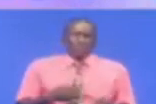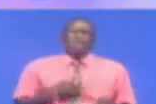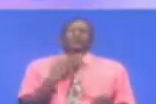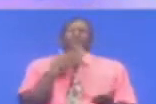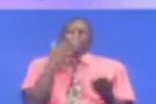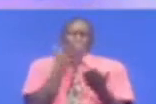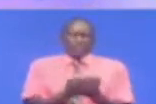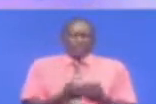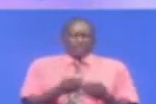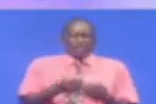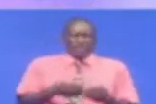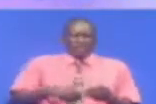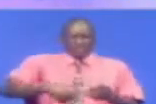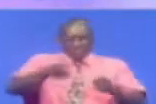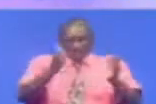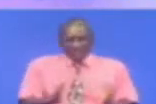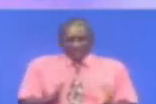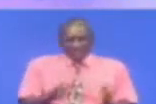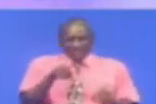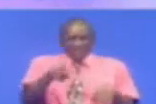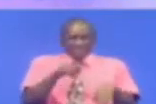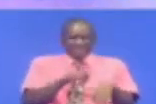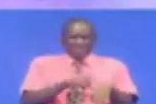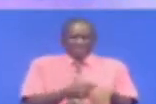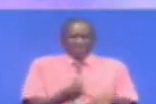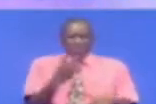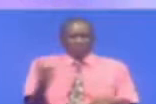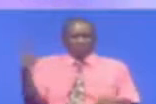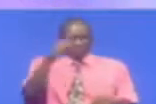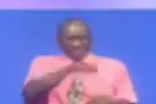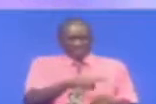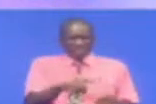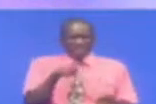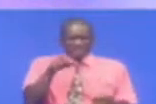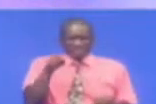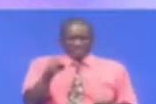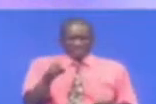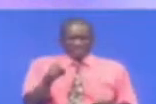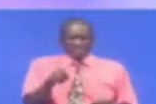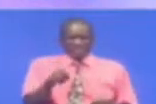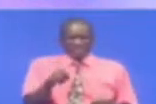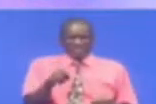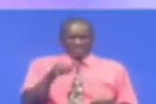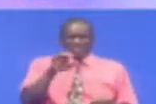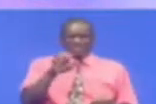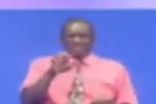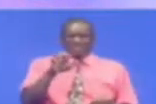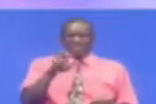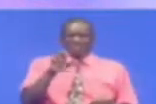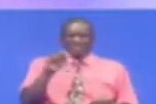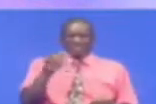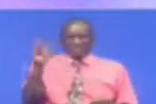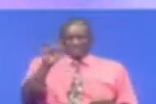thank our suppliers during the 2 days, and that's Evensis, More